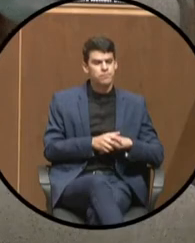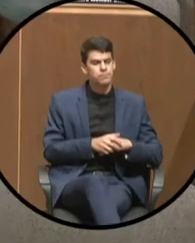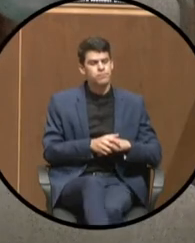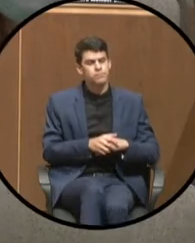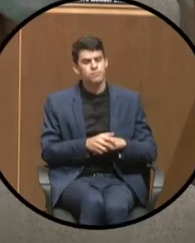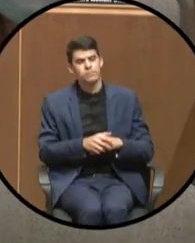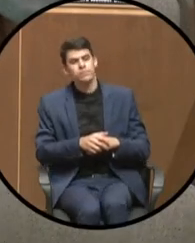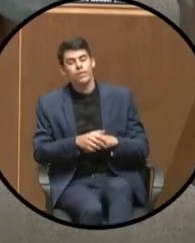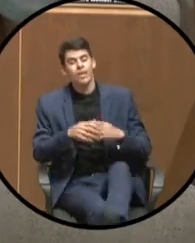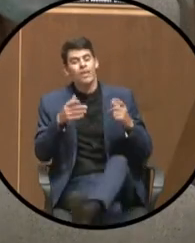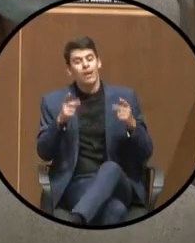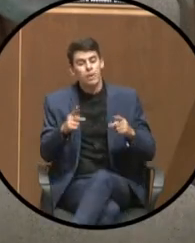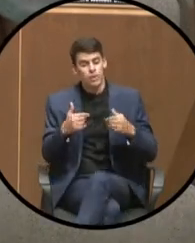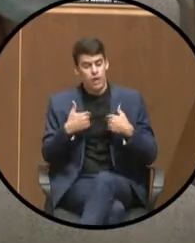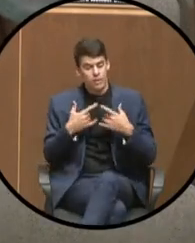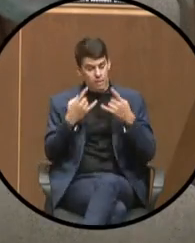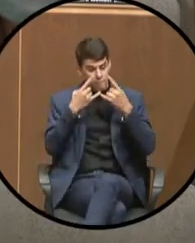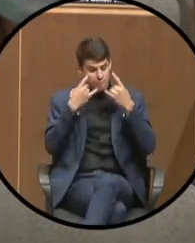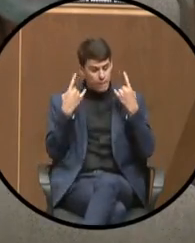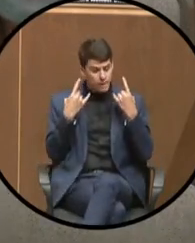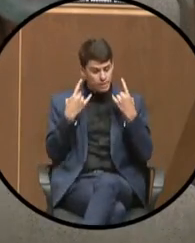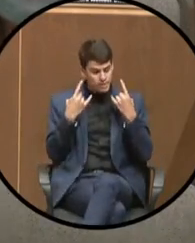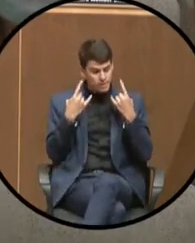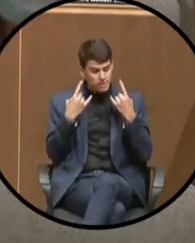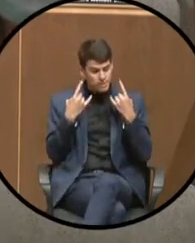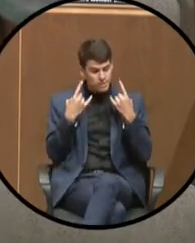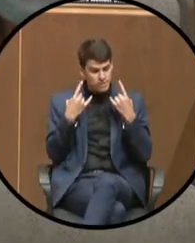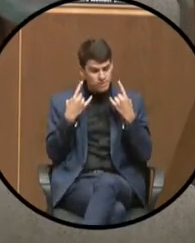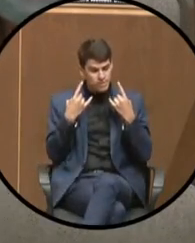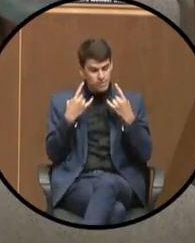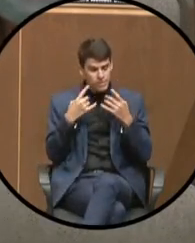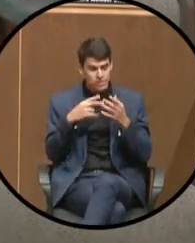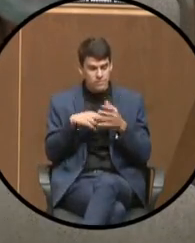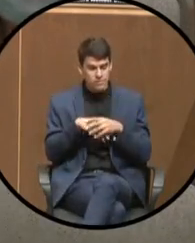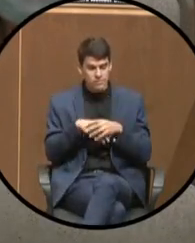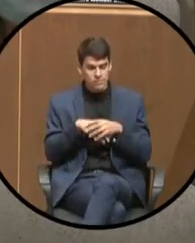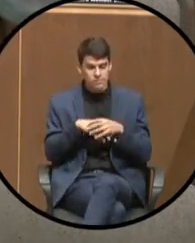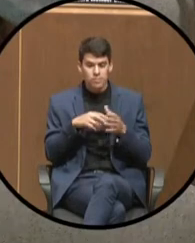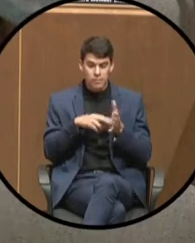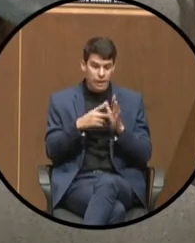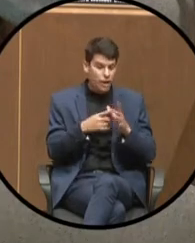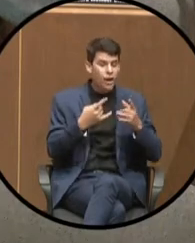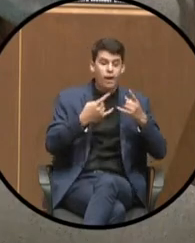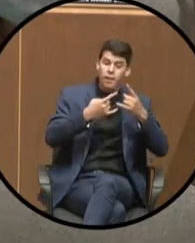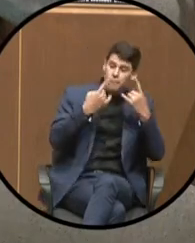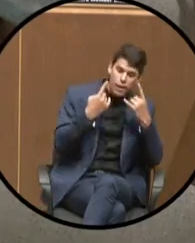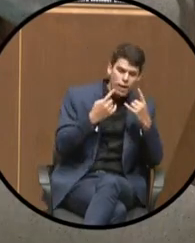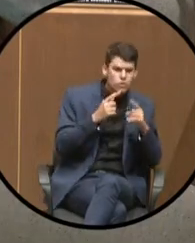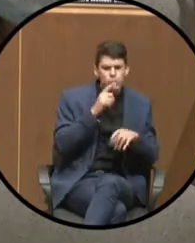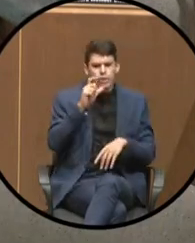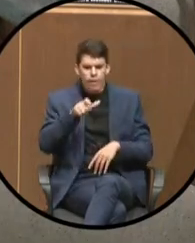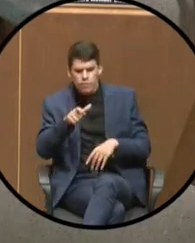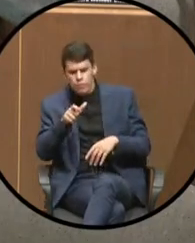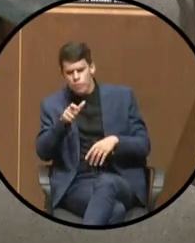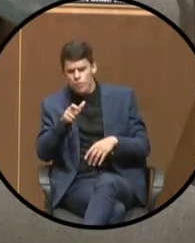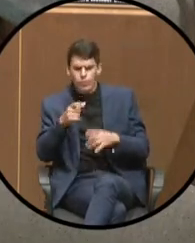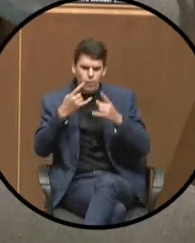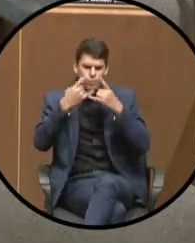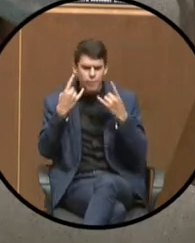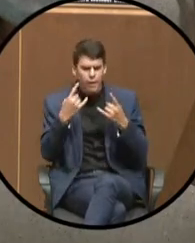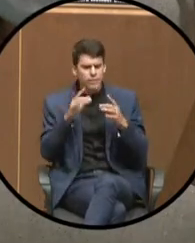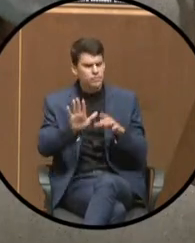when you have a mask on, we're not saying that if you want a mask, not to wear a mask. That's their personal choice.